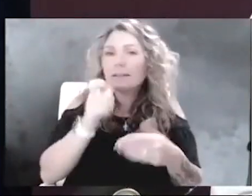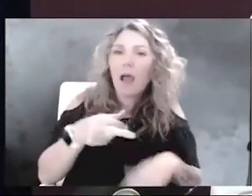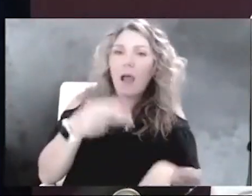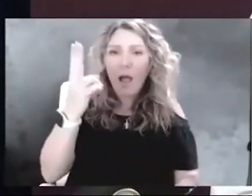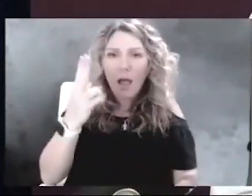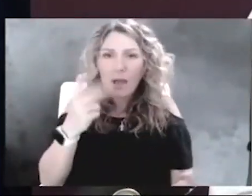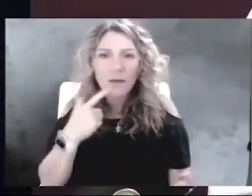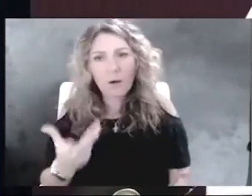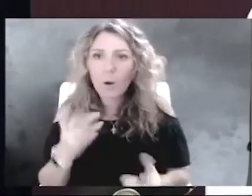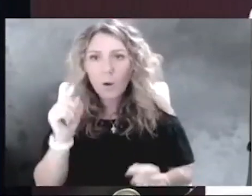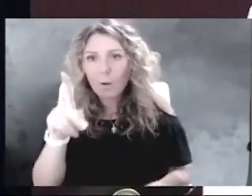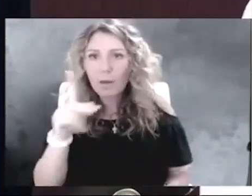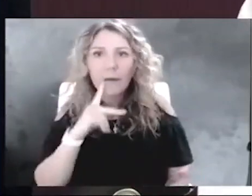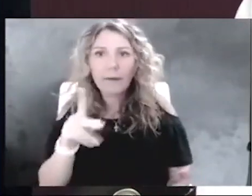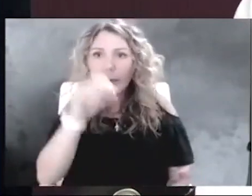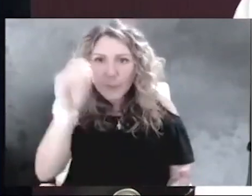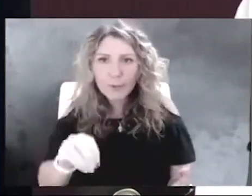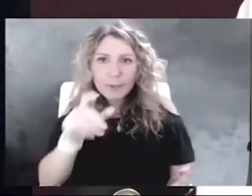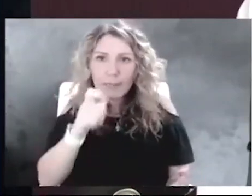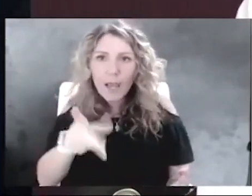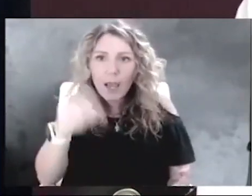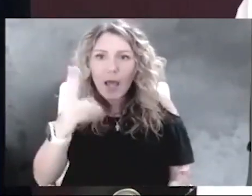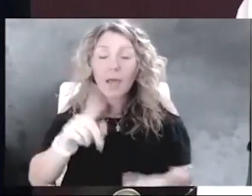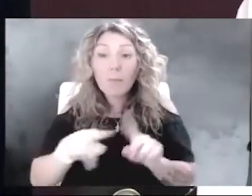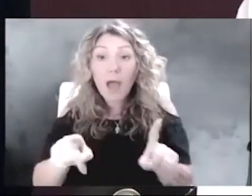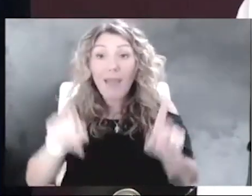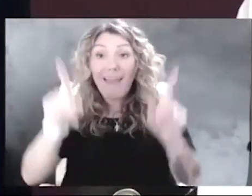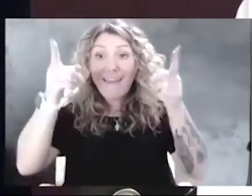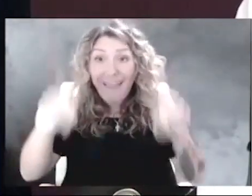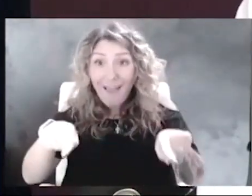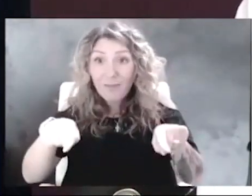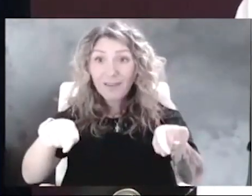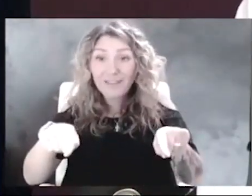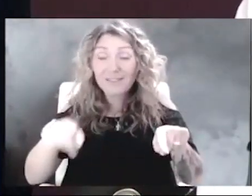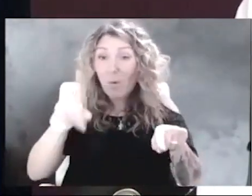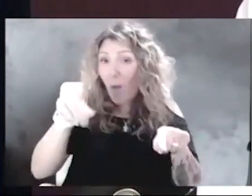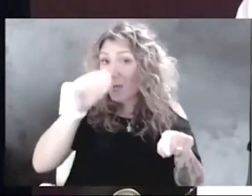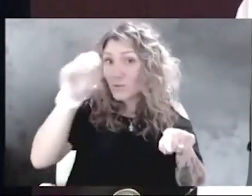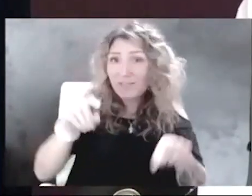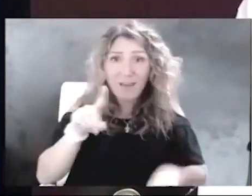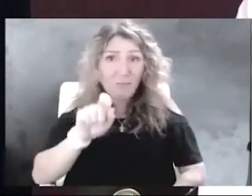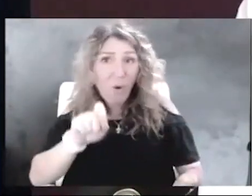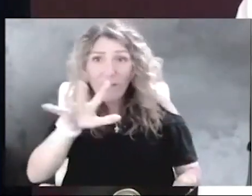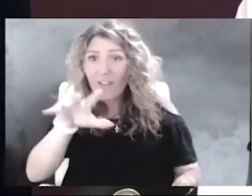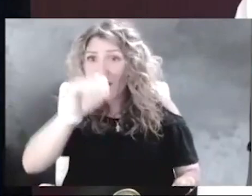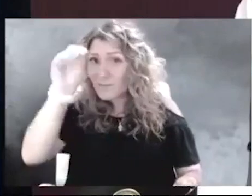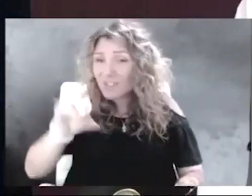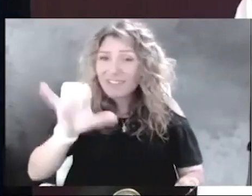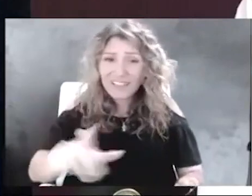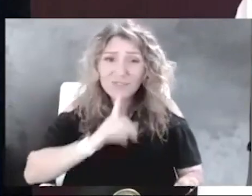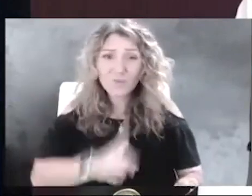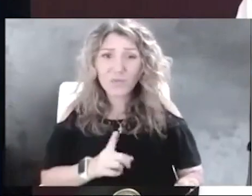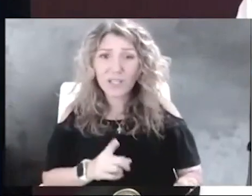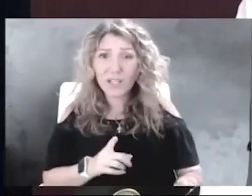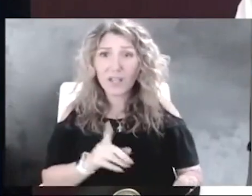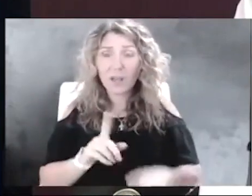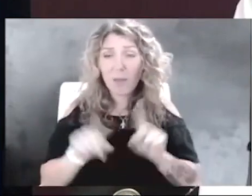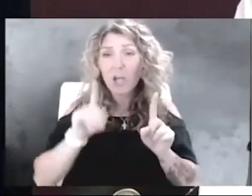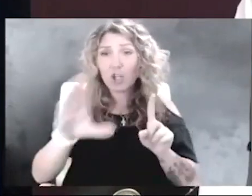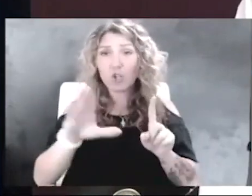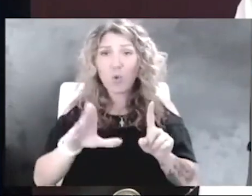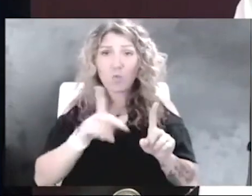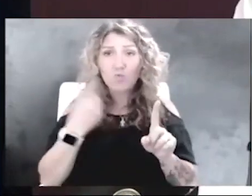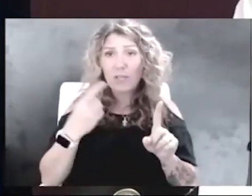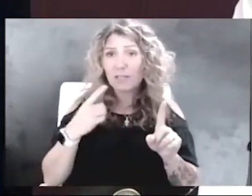with COVID-19. It's still very real. 1%, 0.5%, that's still very real. But your risk of long haul syndrome, that's